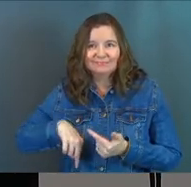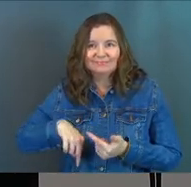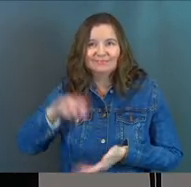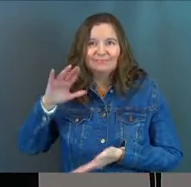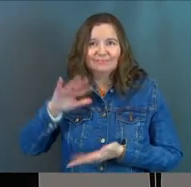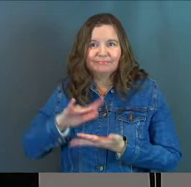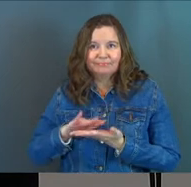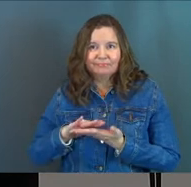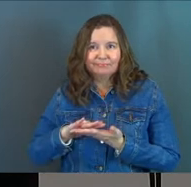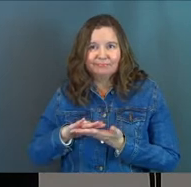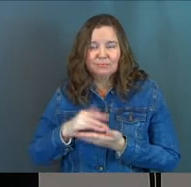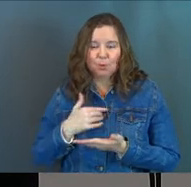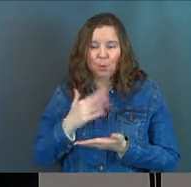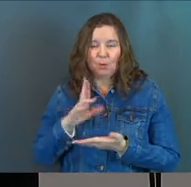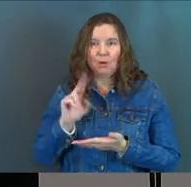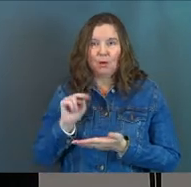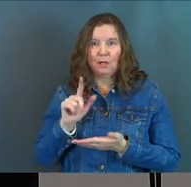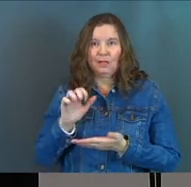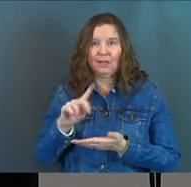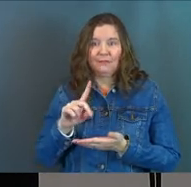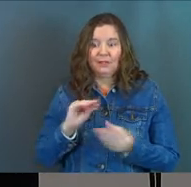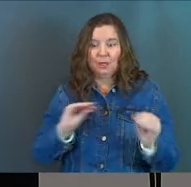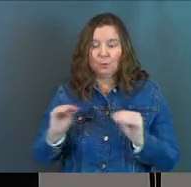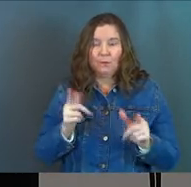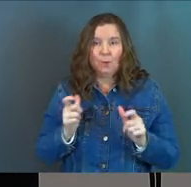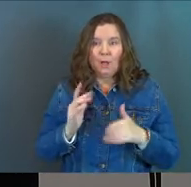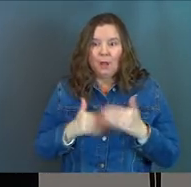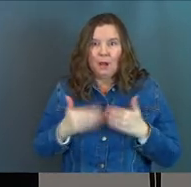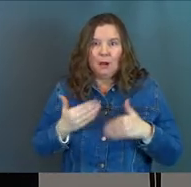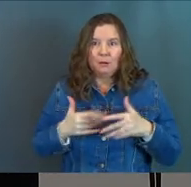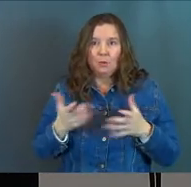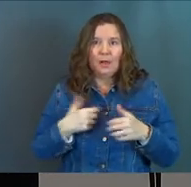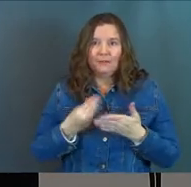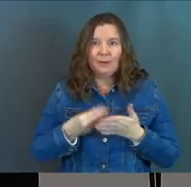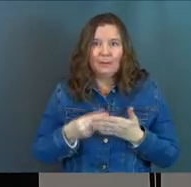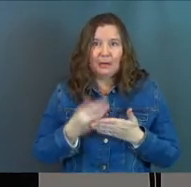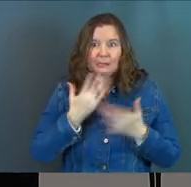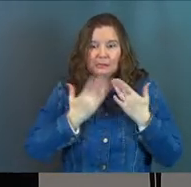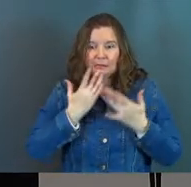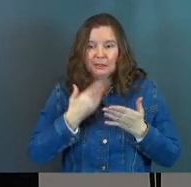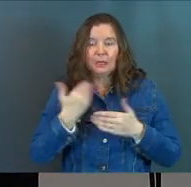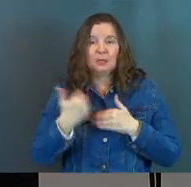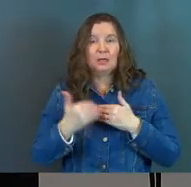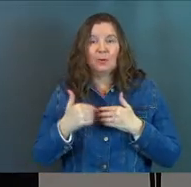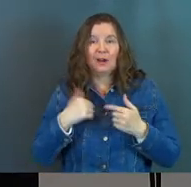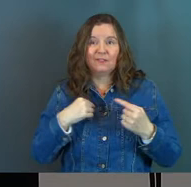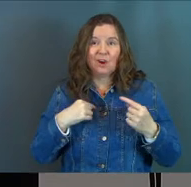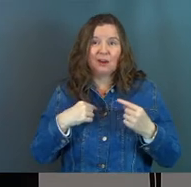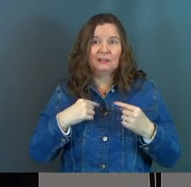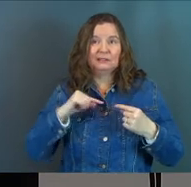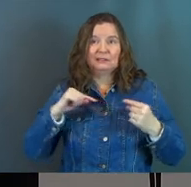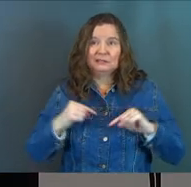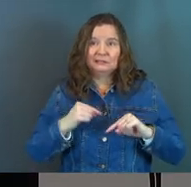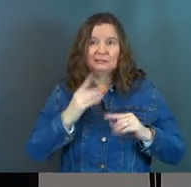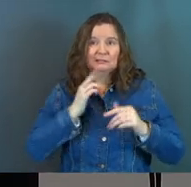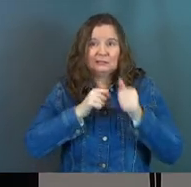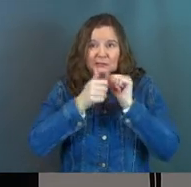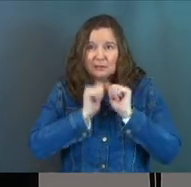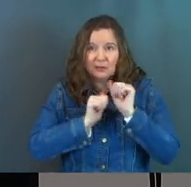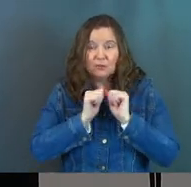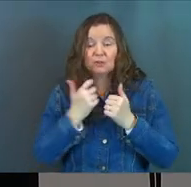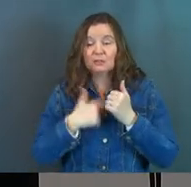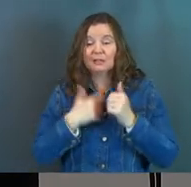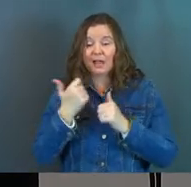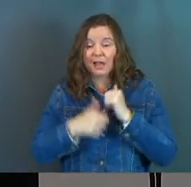And so this is unleavened bread. This is you're moving quick. This is you don't have a lot of money. This is the bread of our affliction. And so every single year